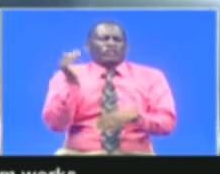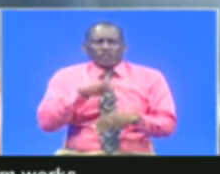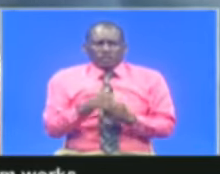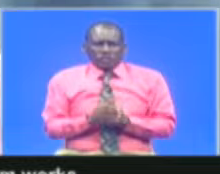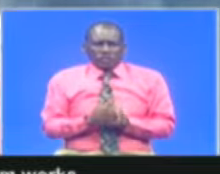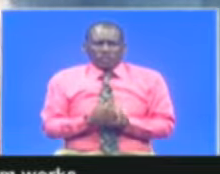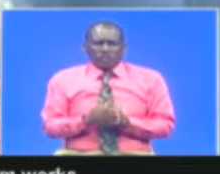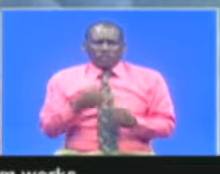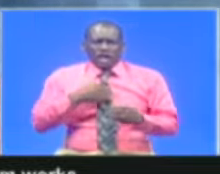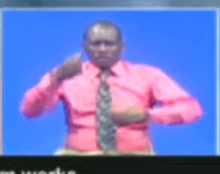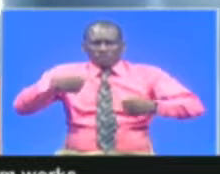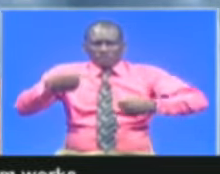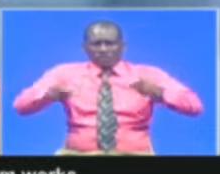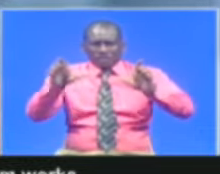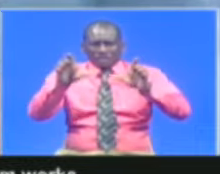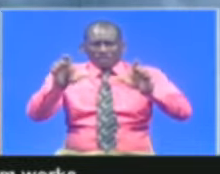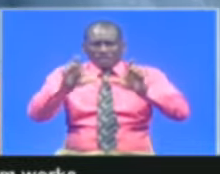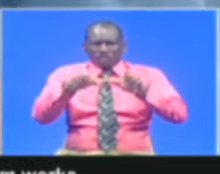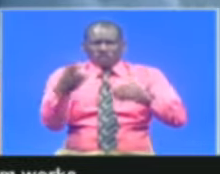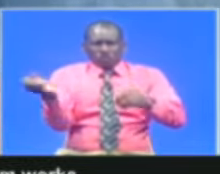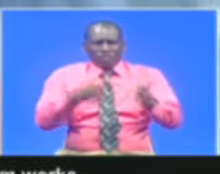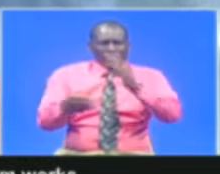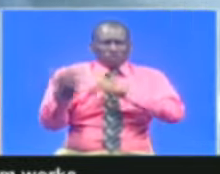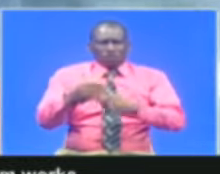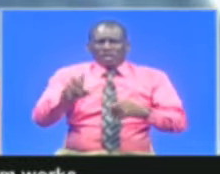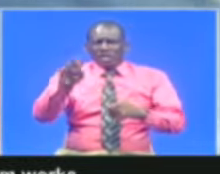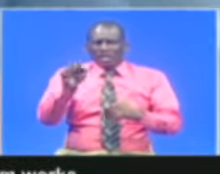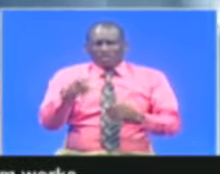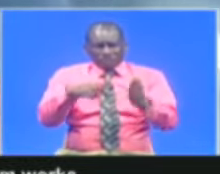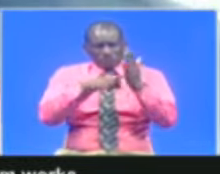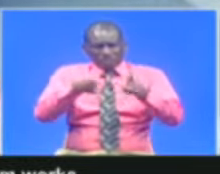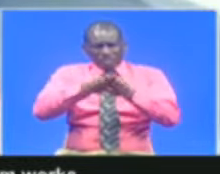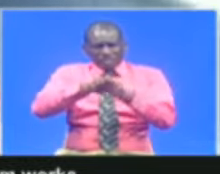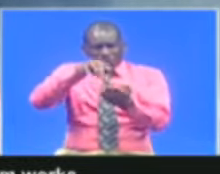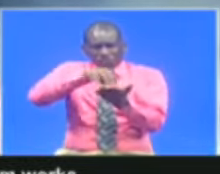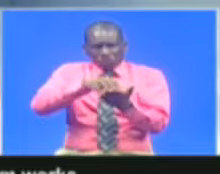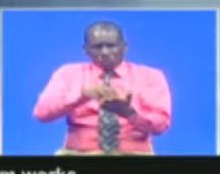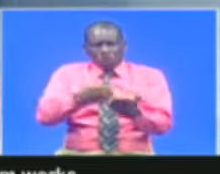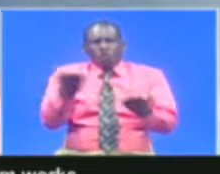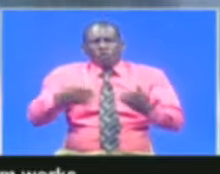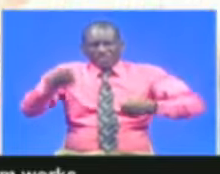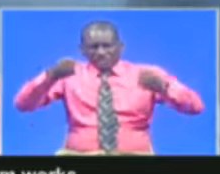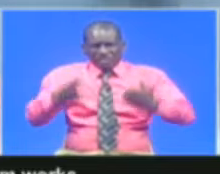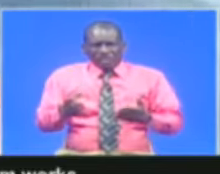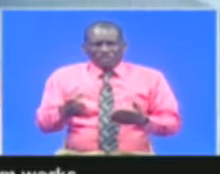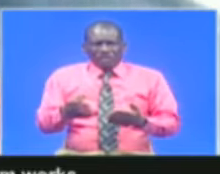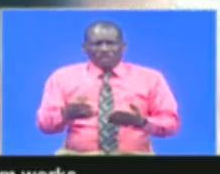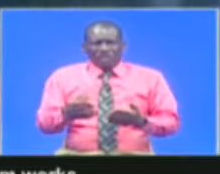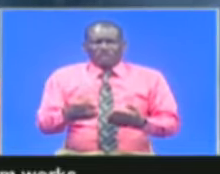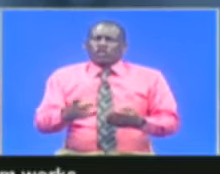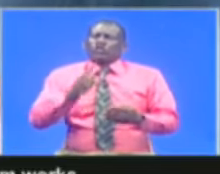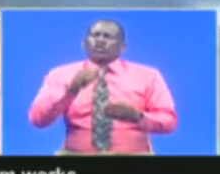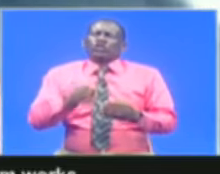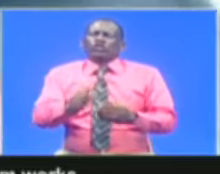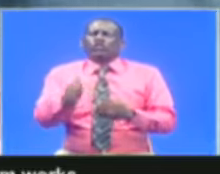have a valid license. Only 2 months ago, NTV highlighted a similar occurrence in which a driver recorded two police officers